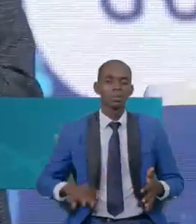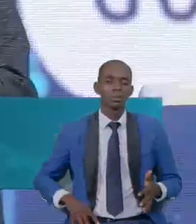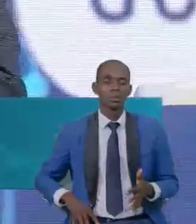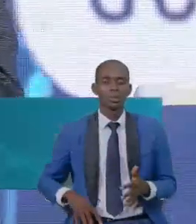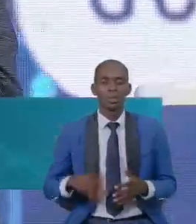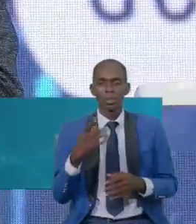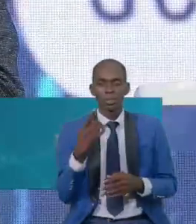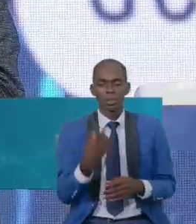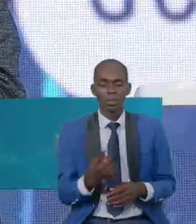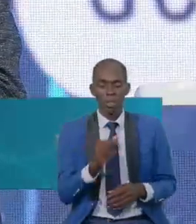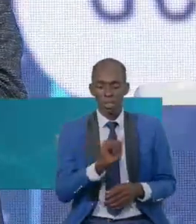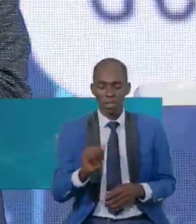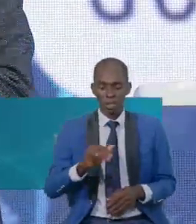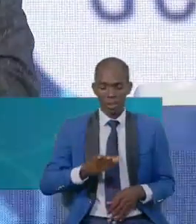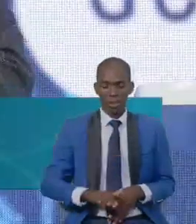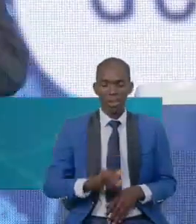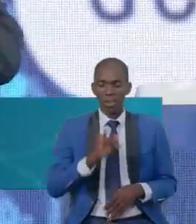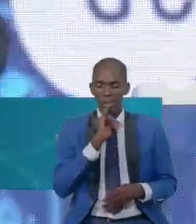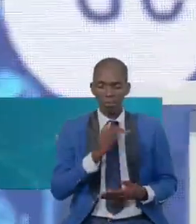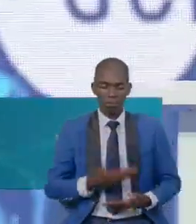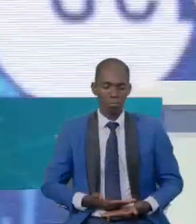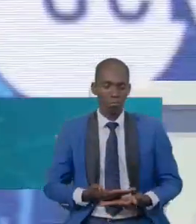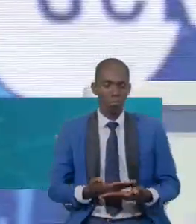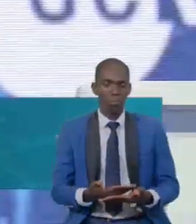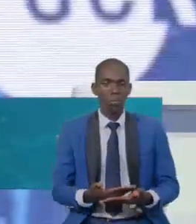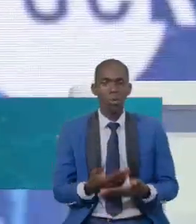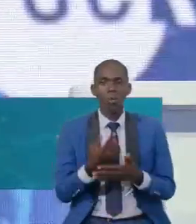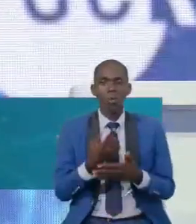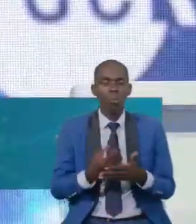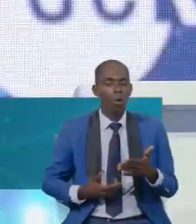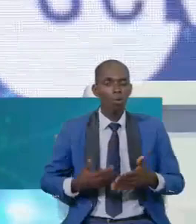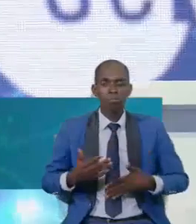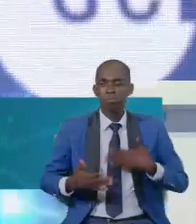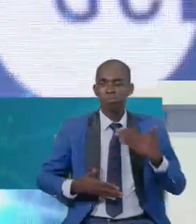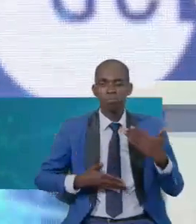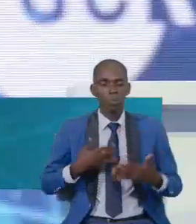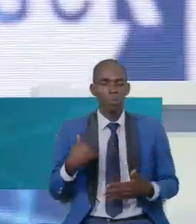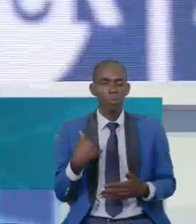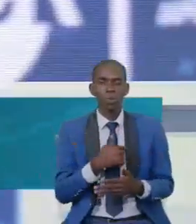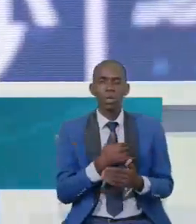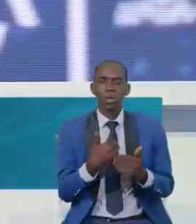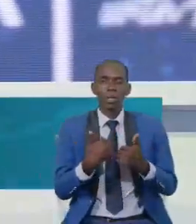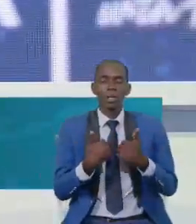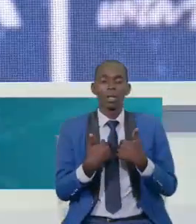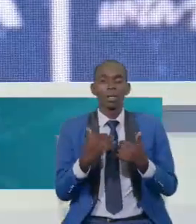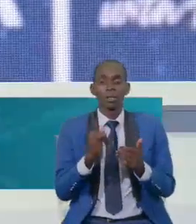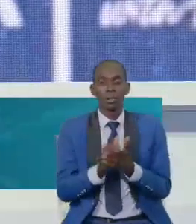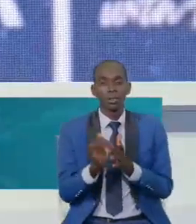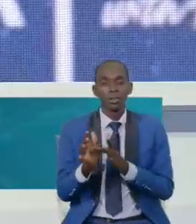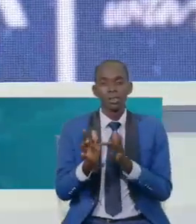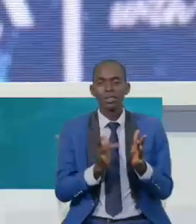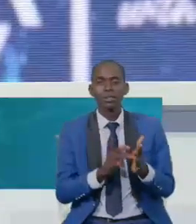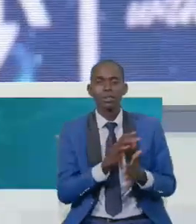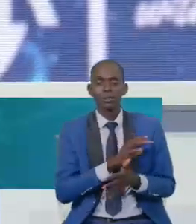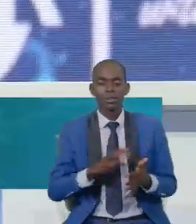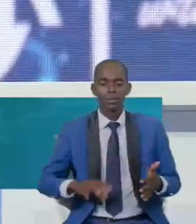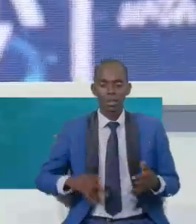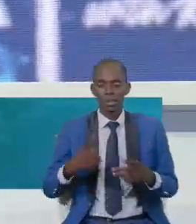child is born. What joy we have that Jesus Christ the